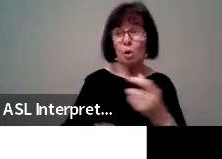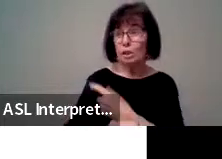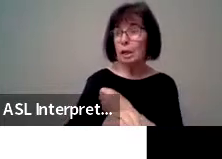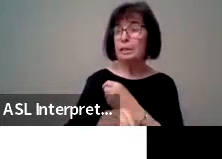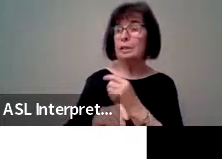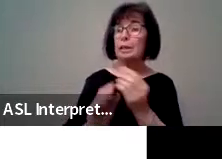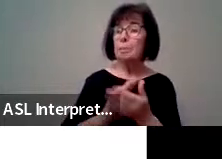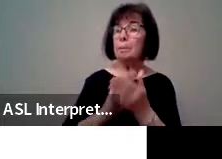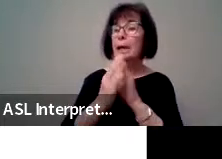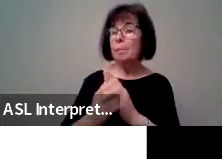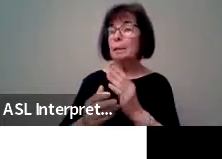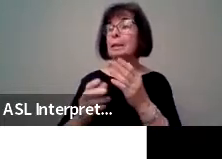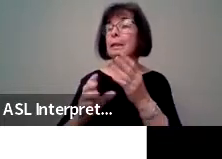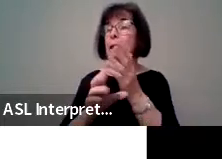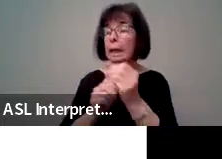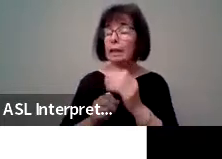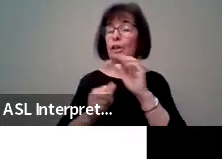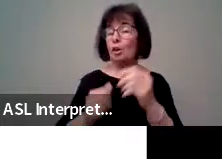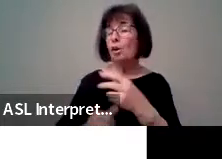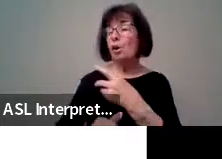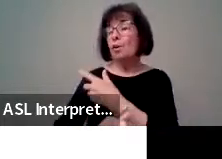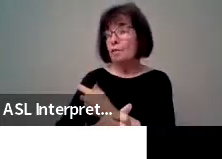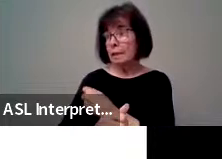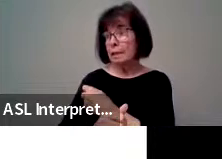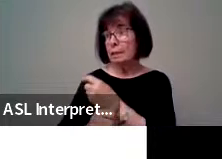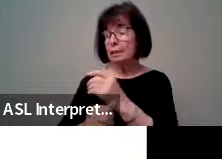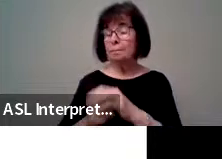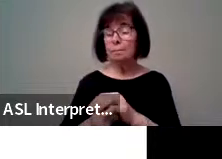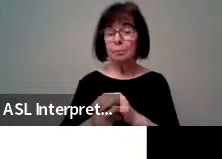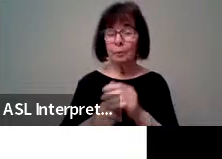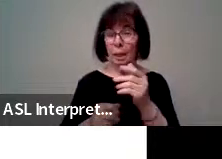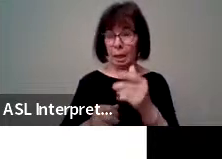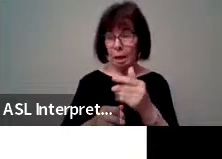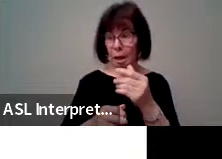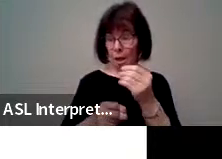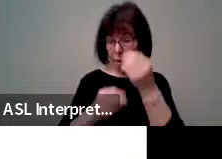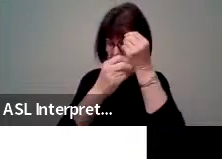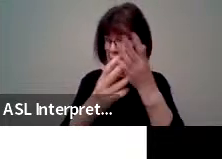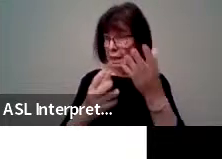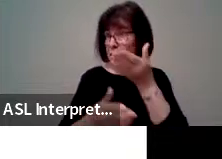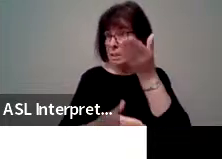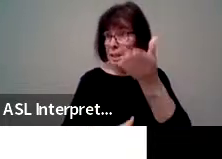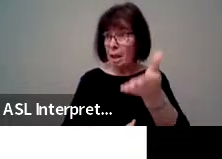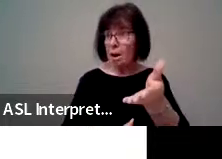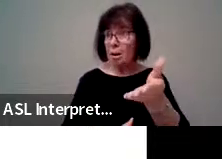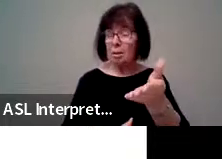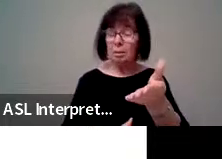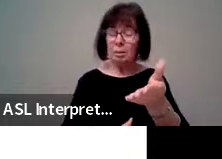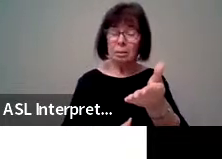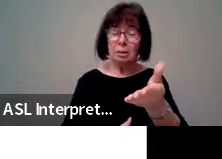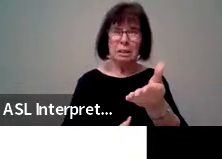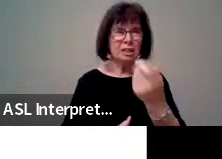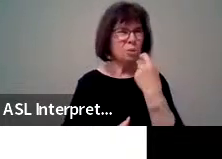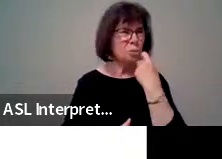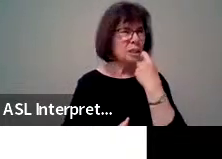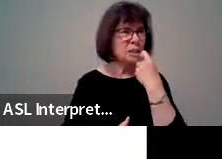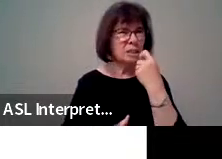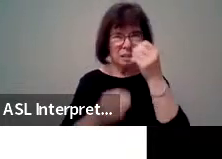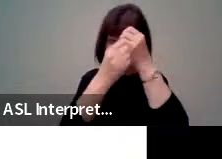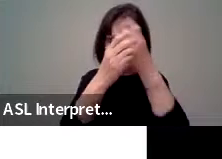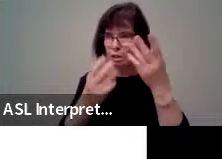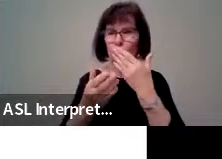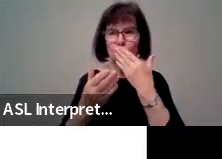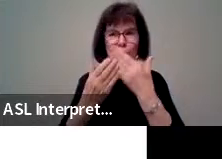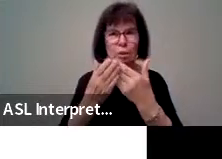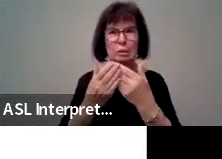a lot about, oh, well, I had it before, so I'm protected. The data is out there. In fact, new data just came out. Good data